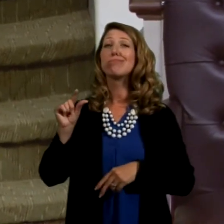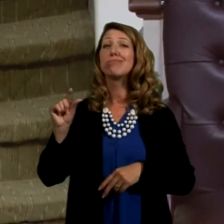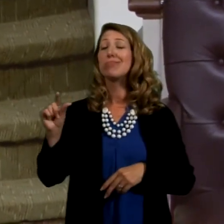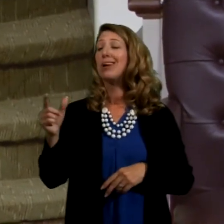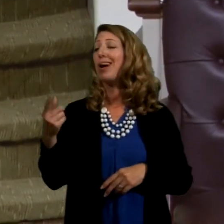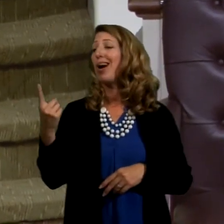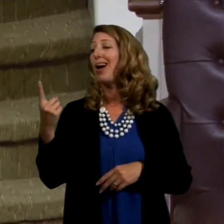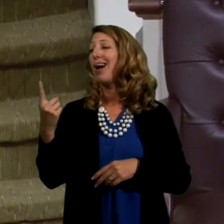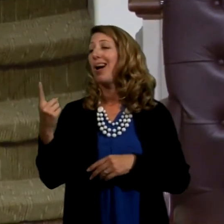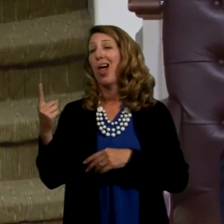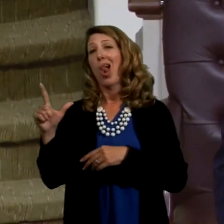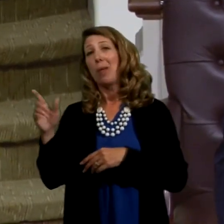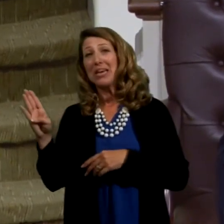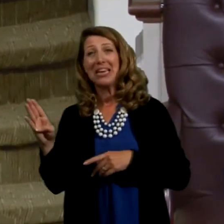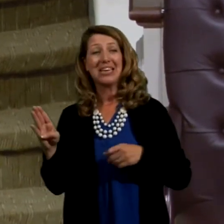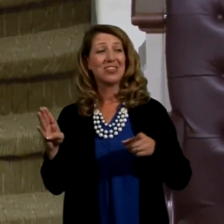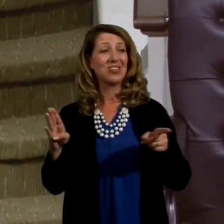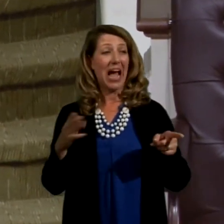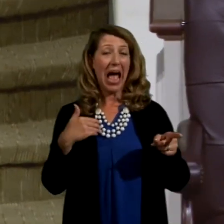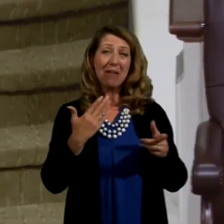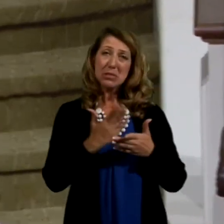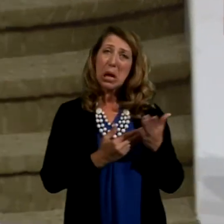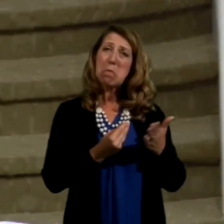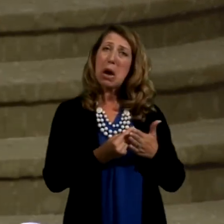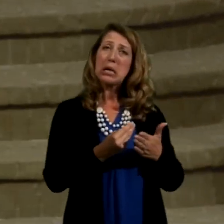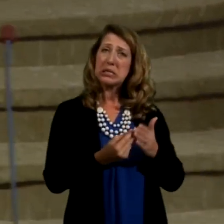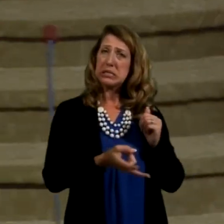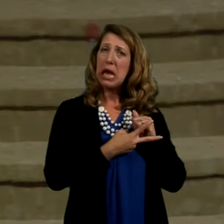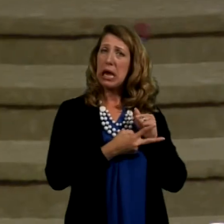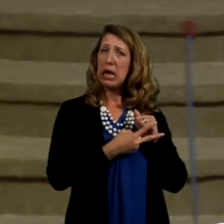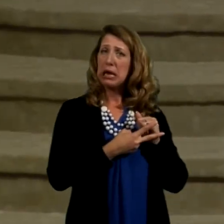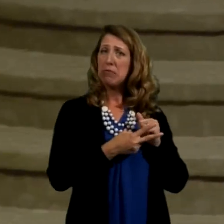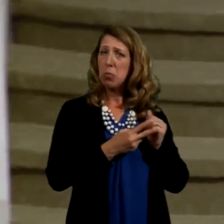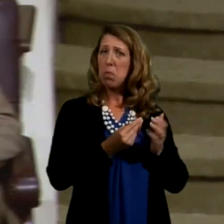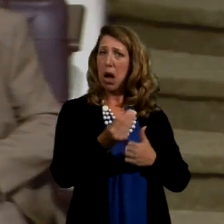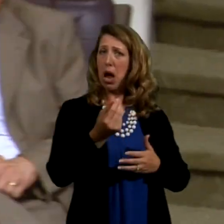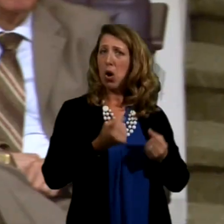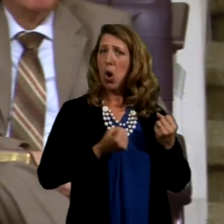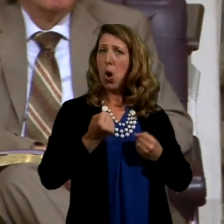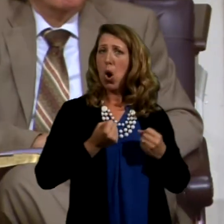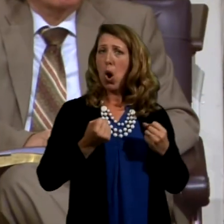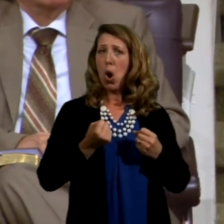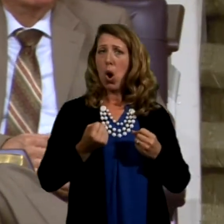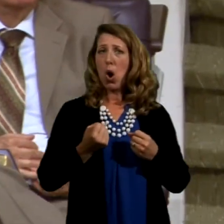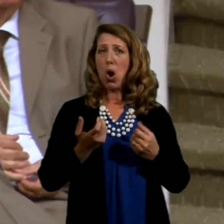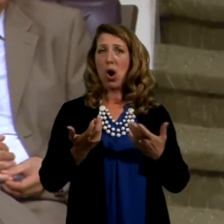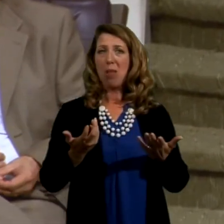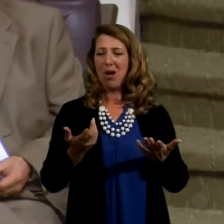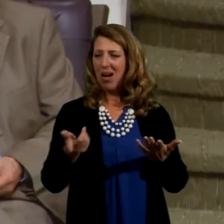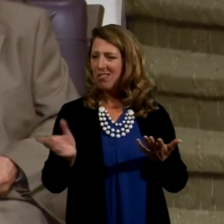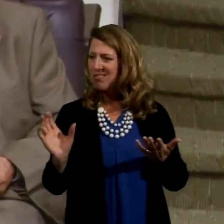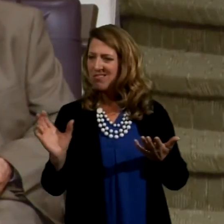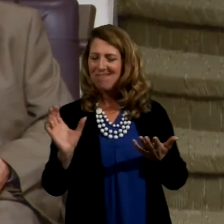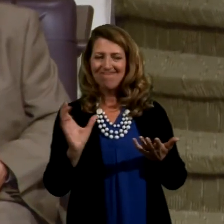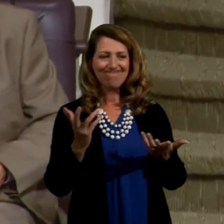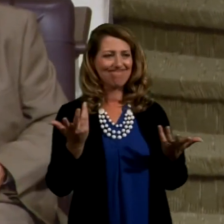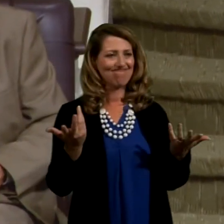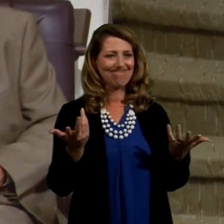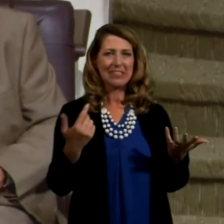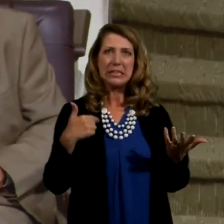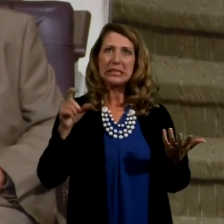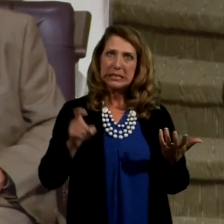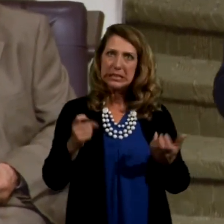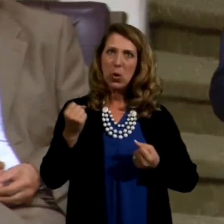I needed another car, and I had some money saved up for that car. And it just, the right car wasn't coming fast enough for